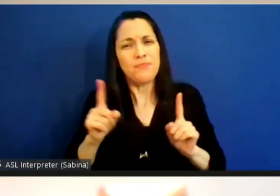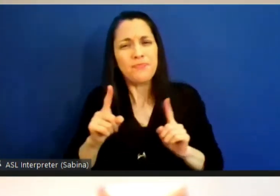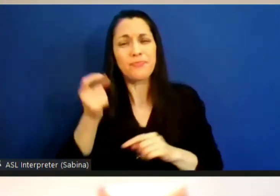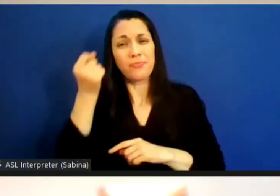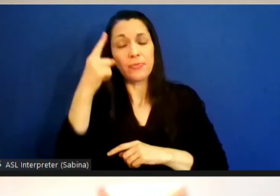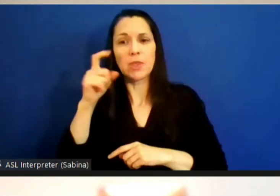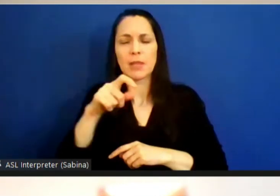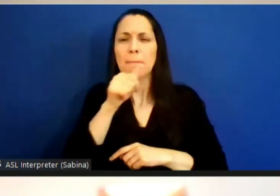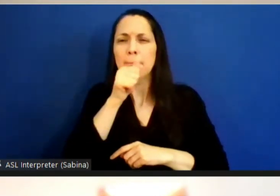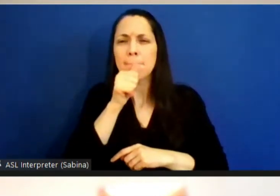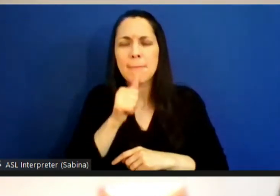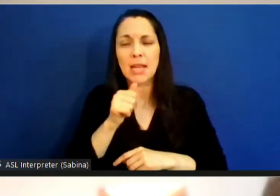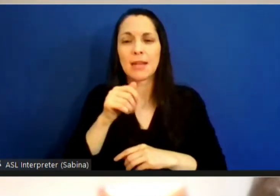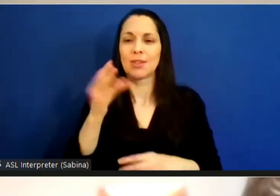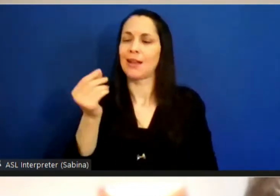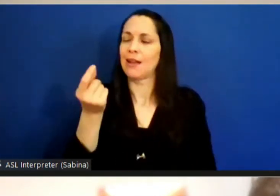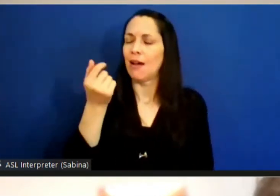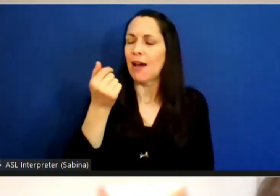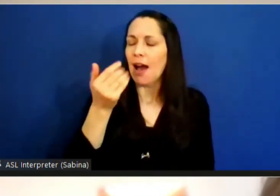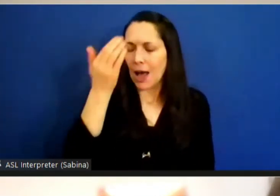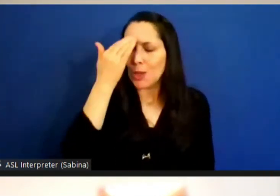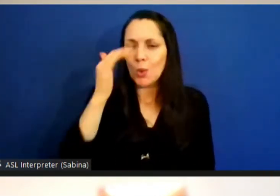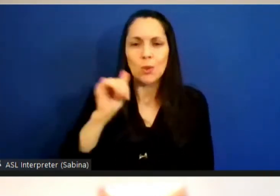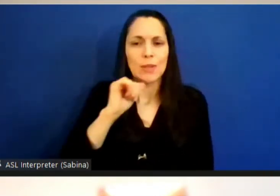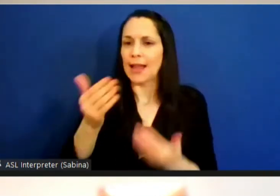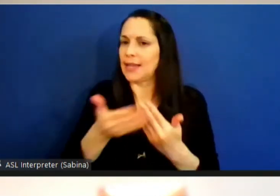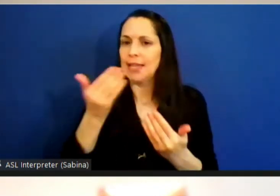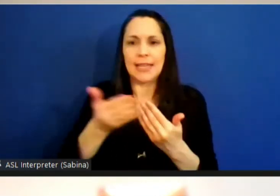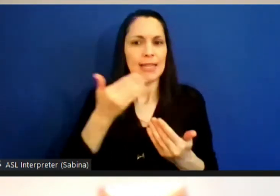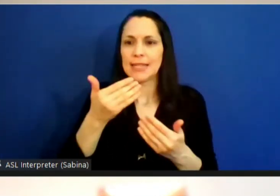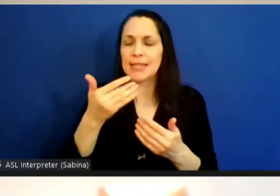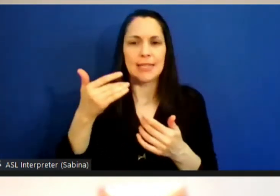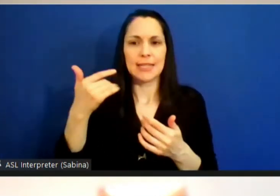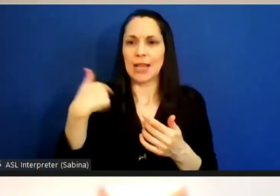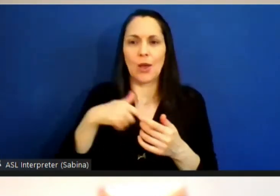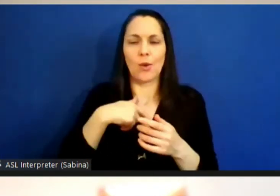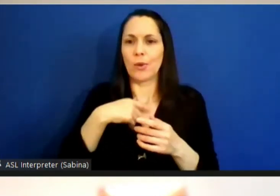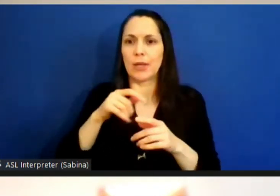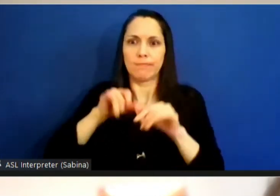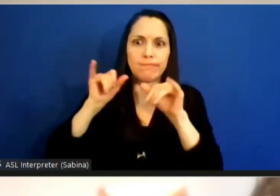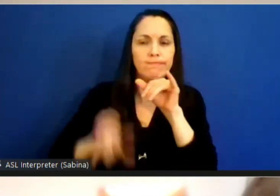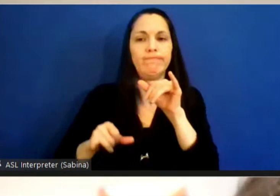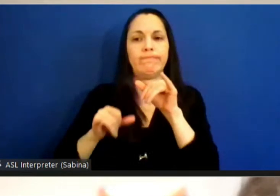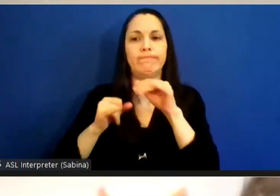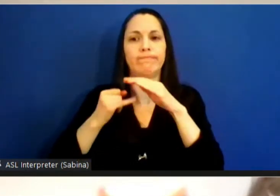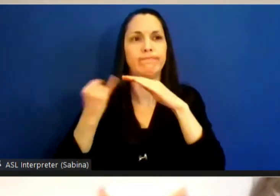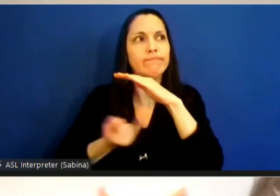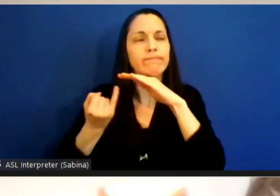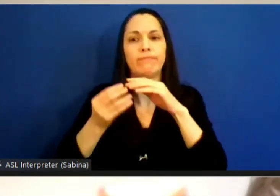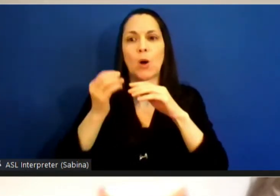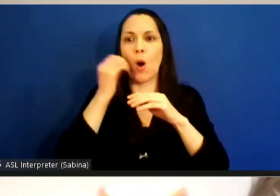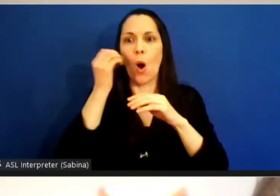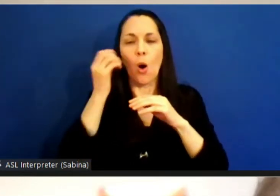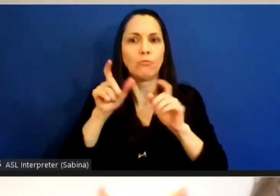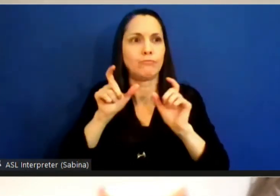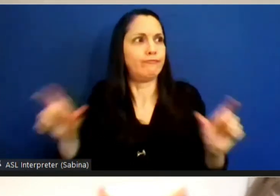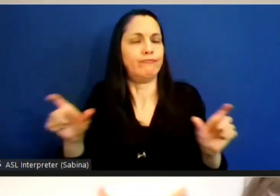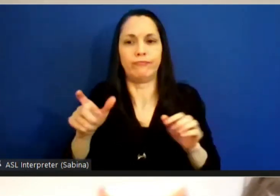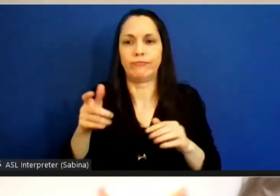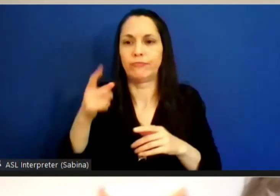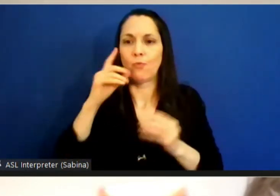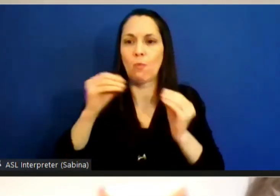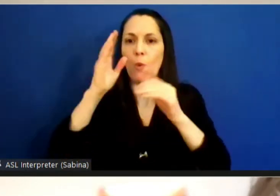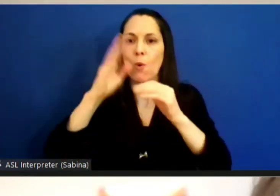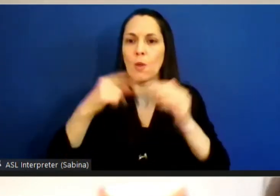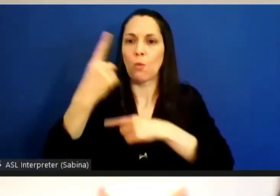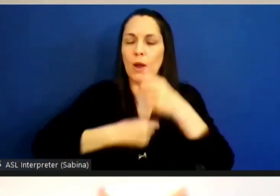that's not easy when we've been in lockdown for more than a year. So I appreciate the questions and the concerns, but